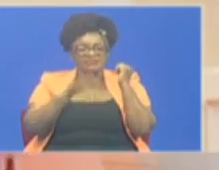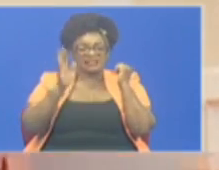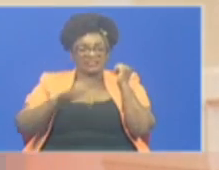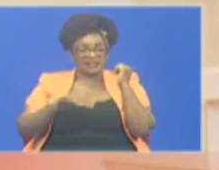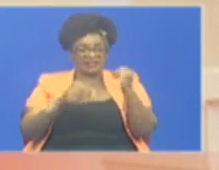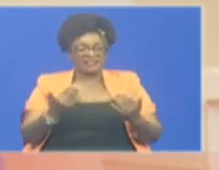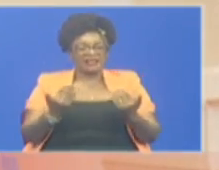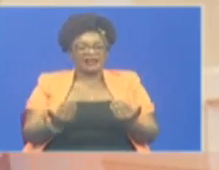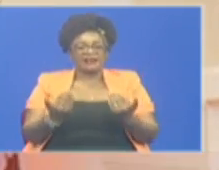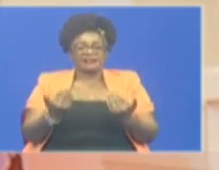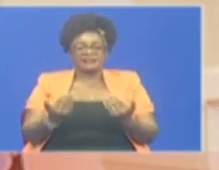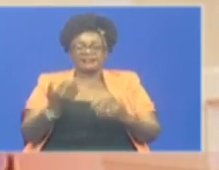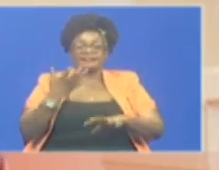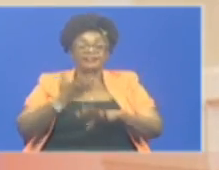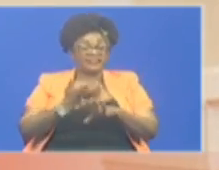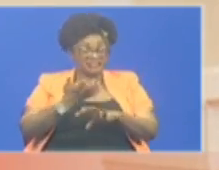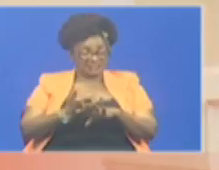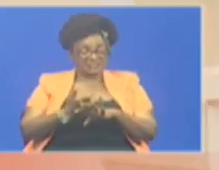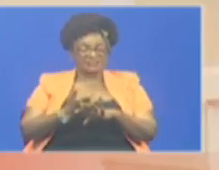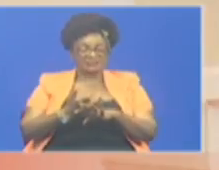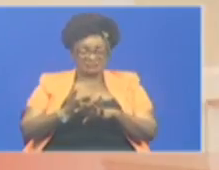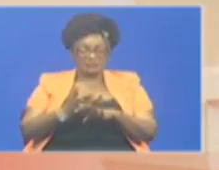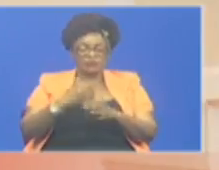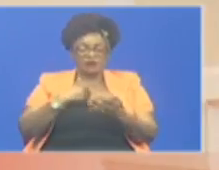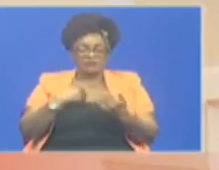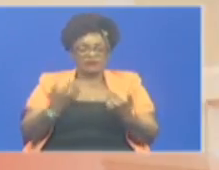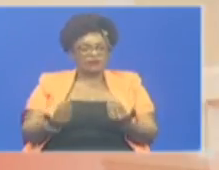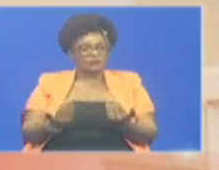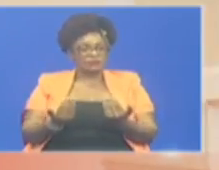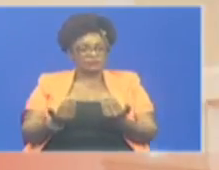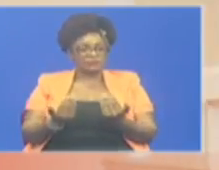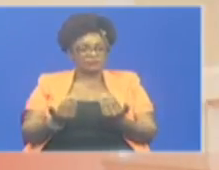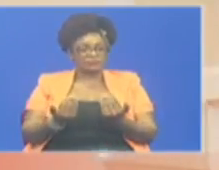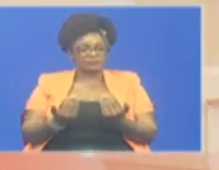difficulties that we are going through now.